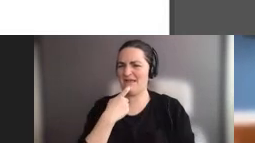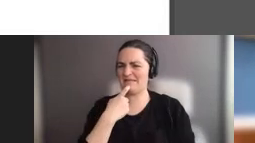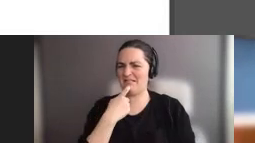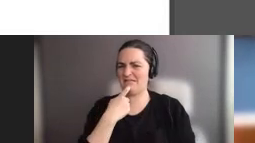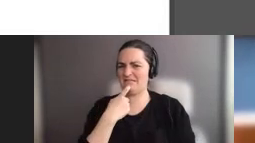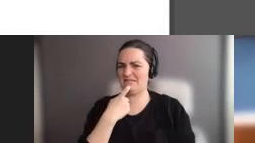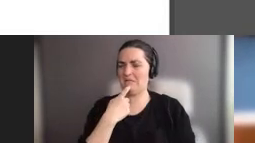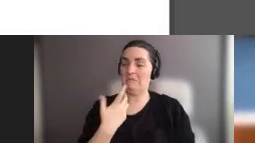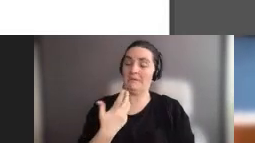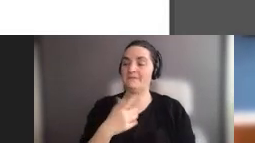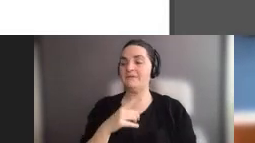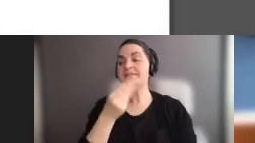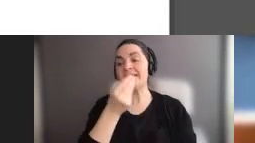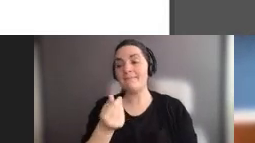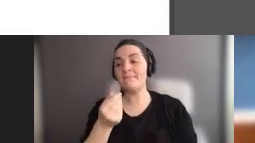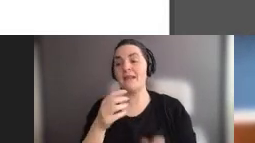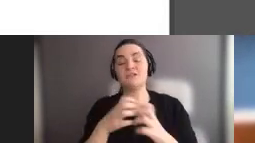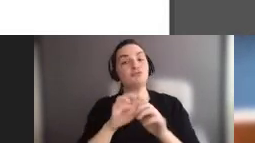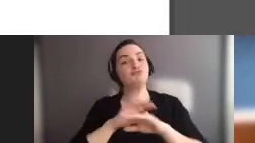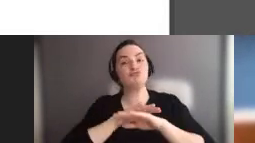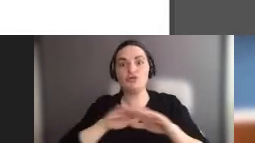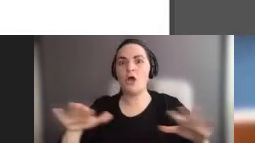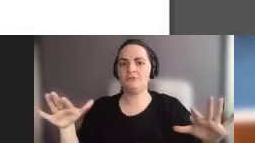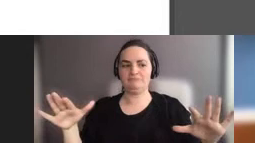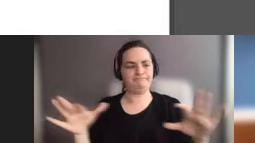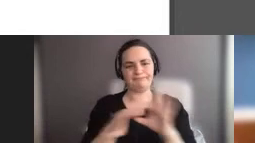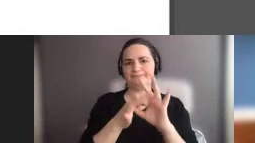that. The magnetic